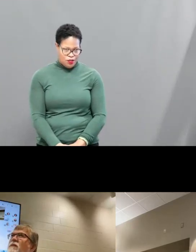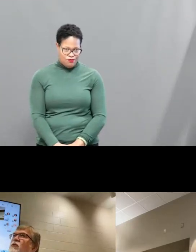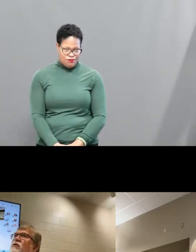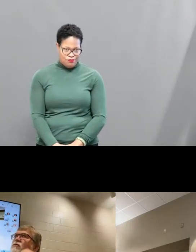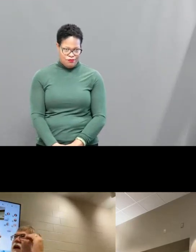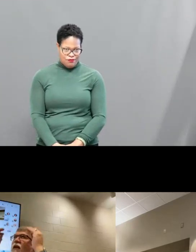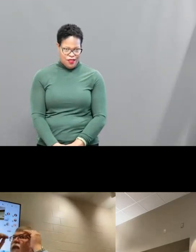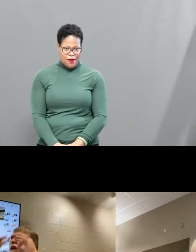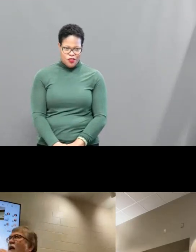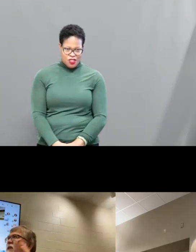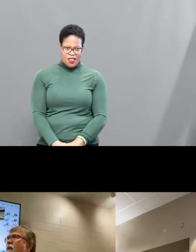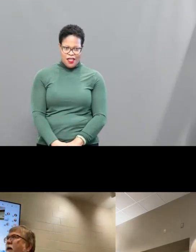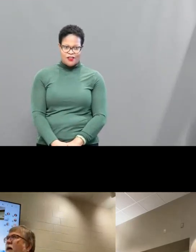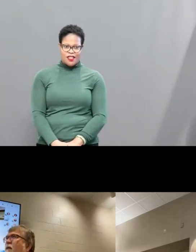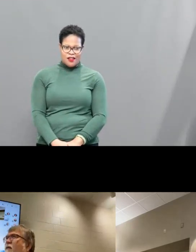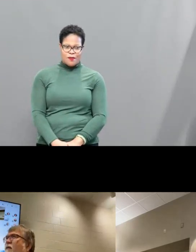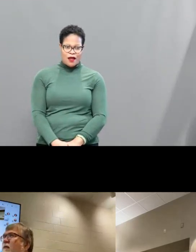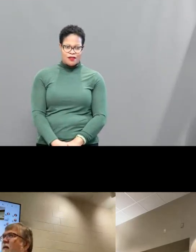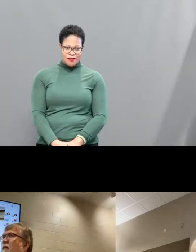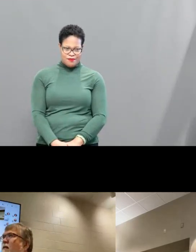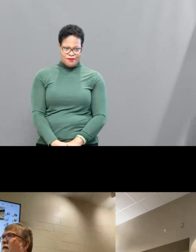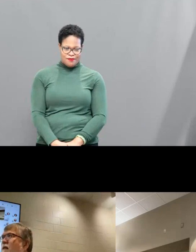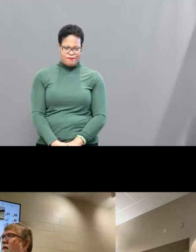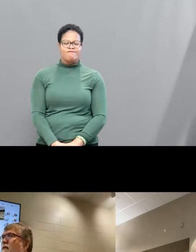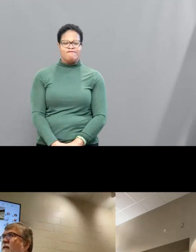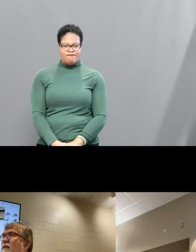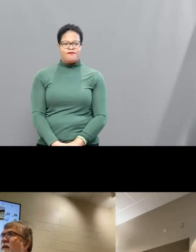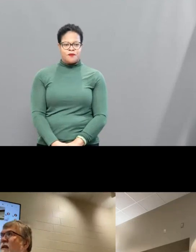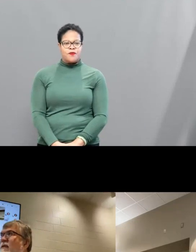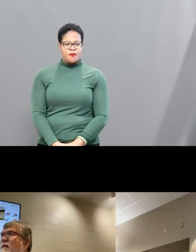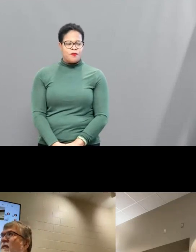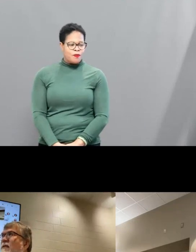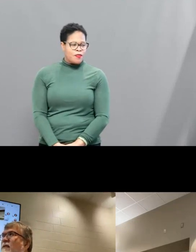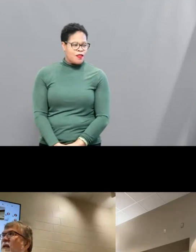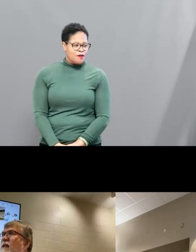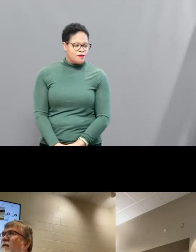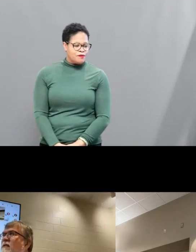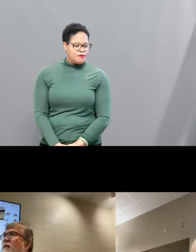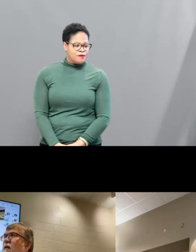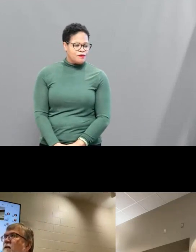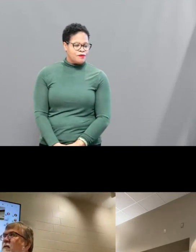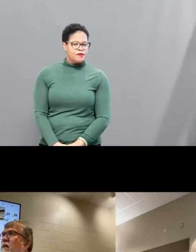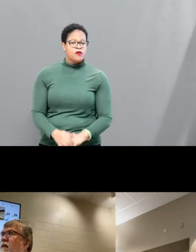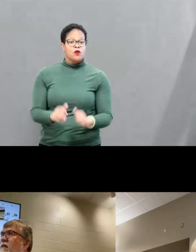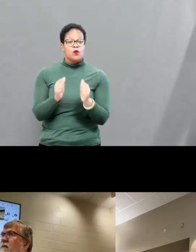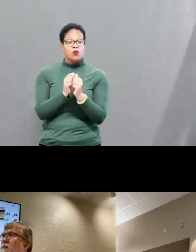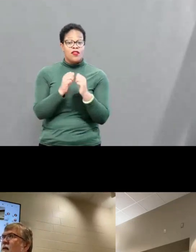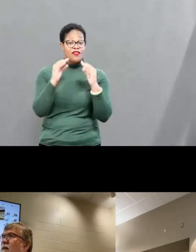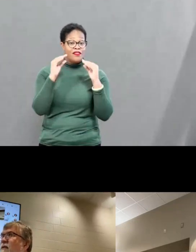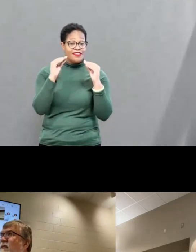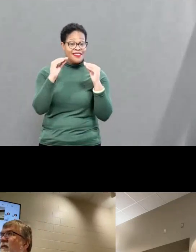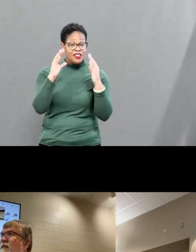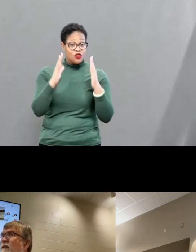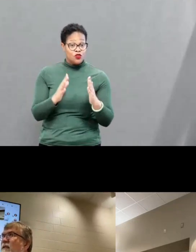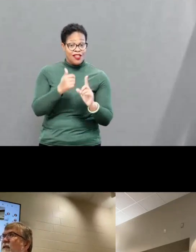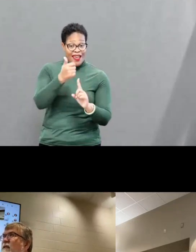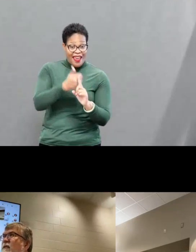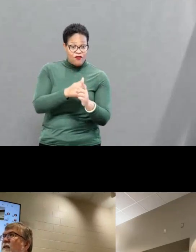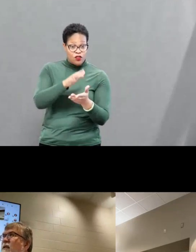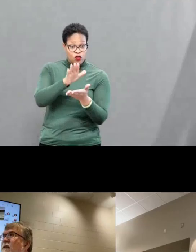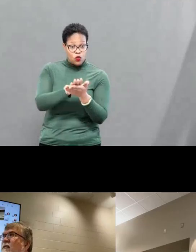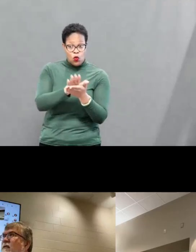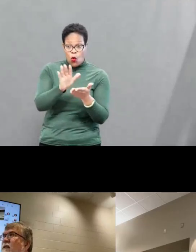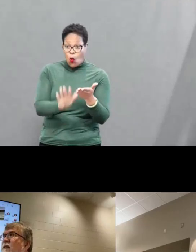assess it? So I'm with just thinking outside of the box. So with teachers, every school in the